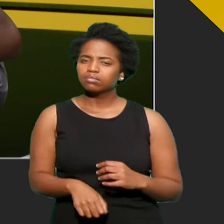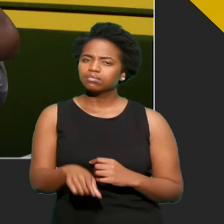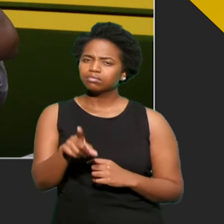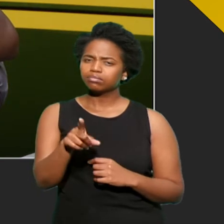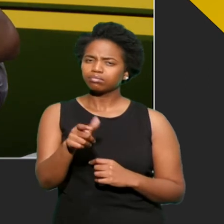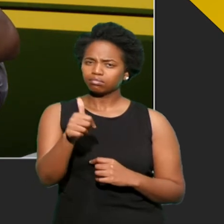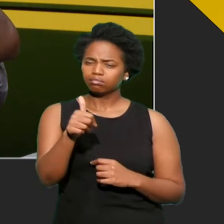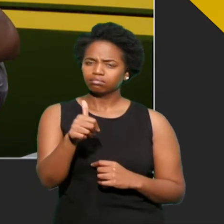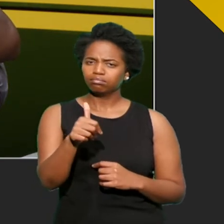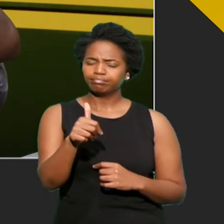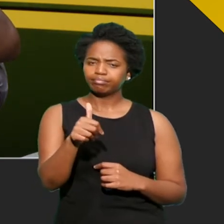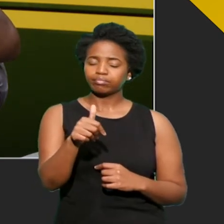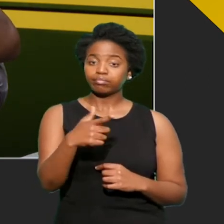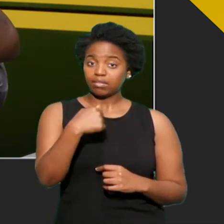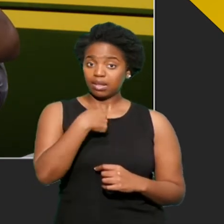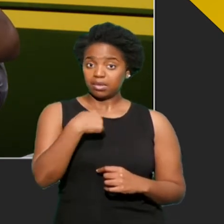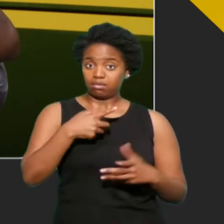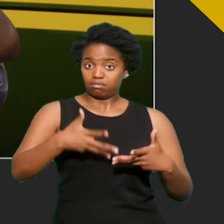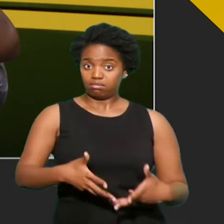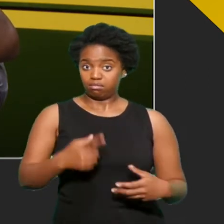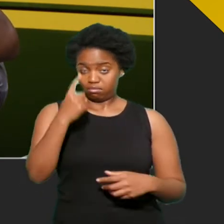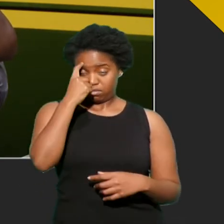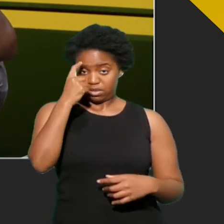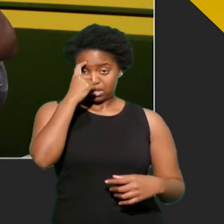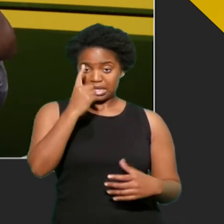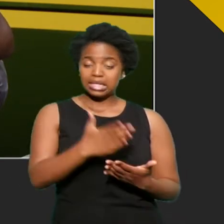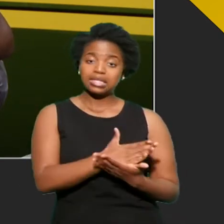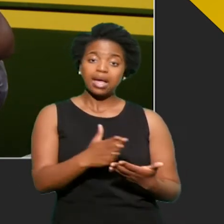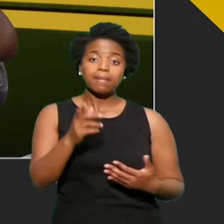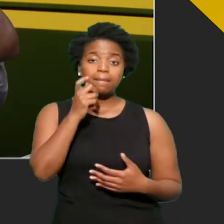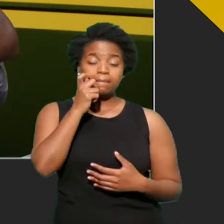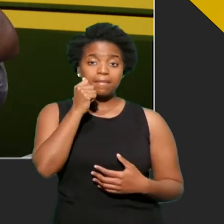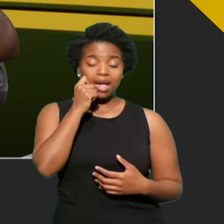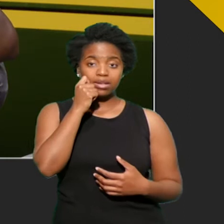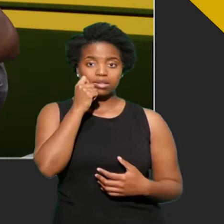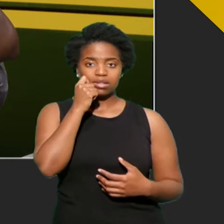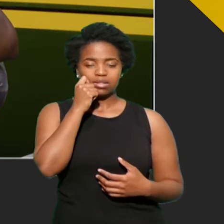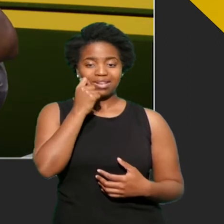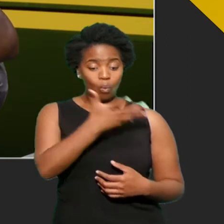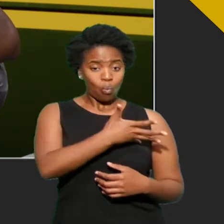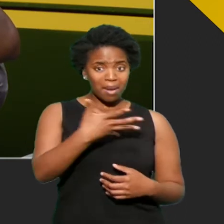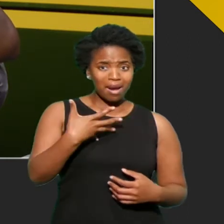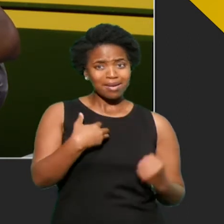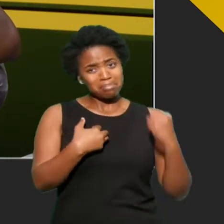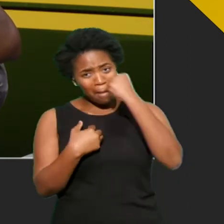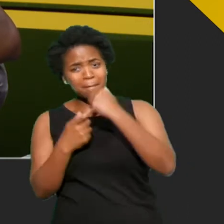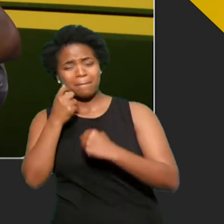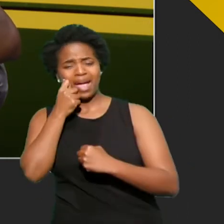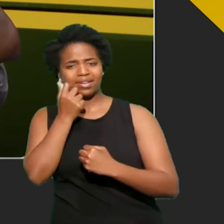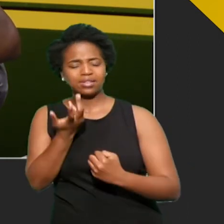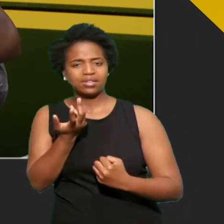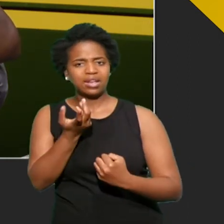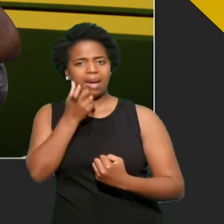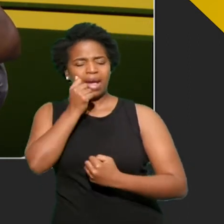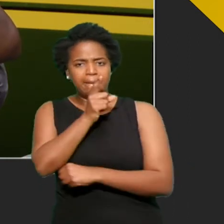great point that you raised, because I mean, I'm sitting and saying to myself, some men are sitting in abusive relationships, and the biggest problem is also a lack of identity,